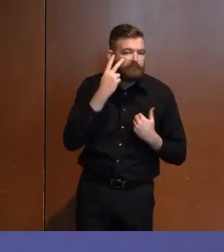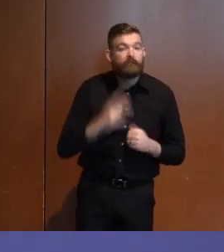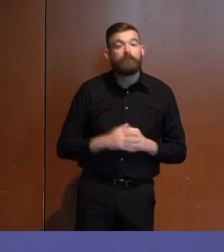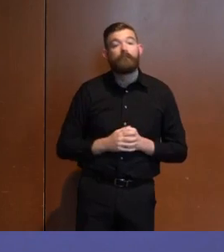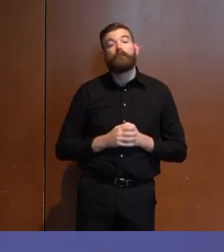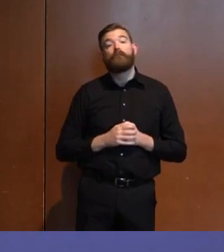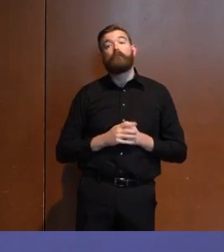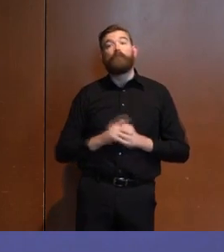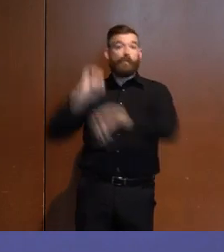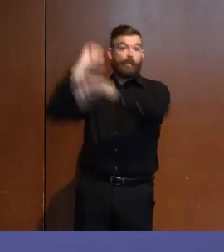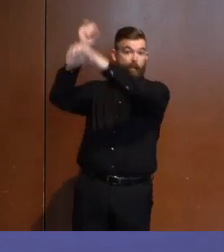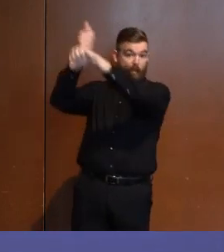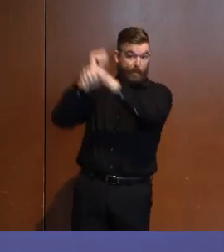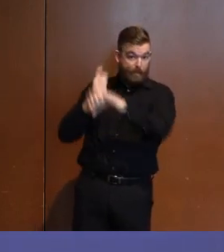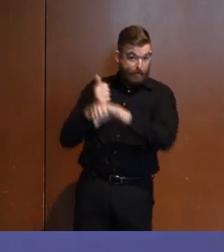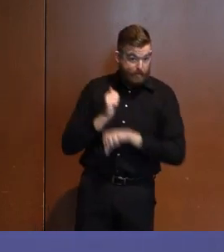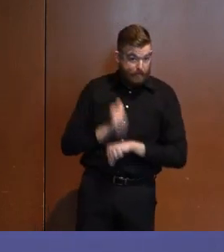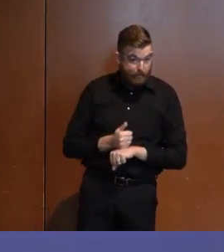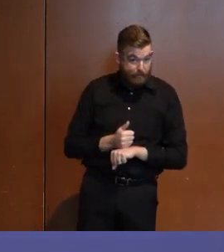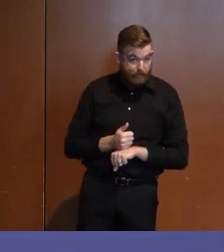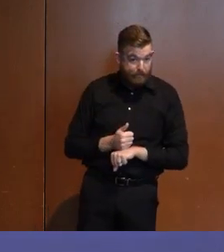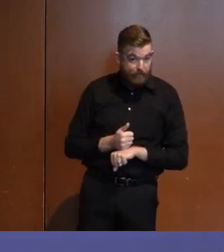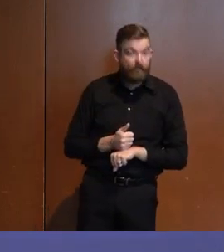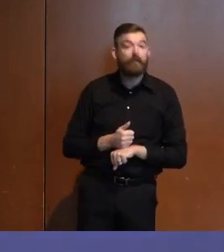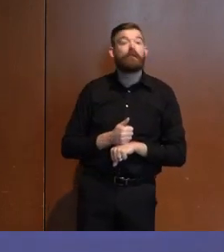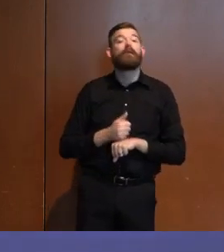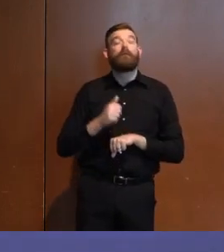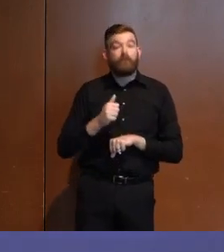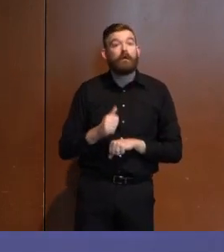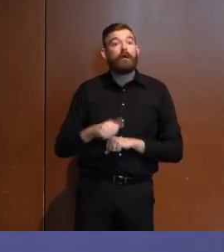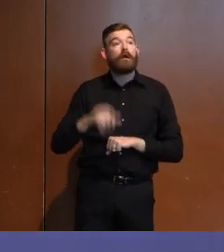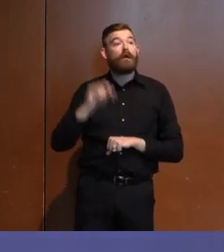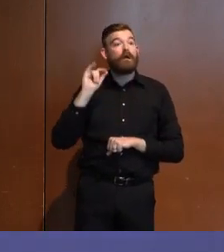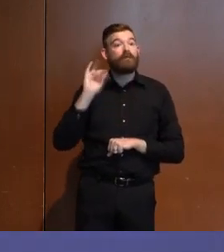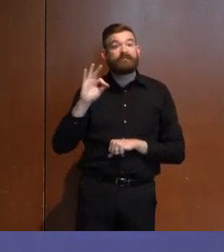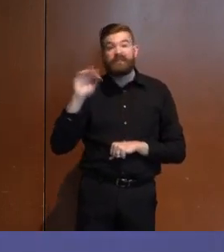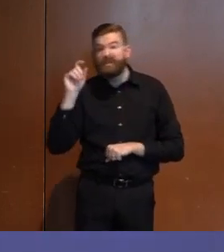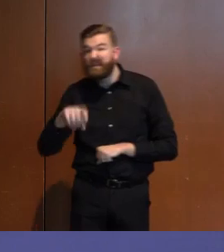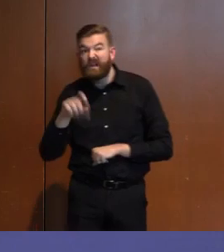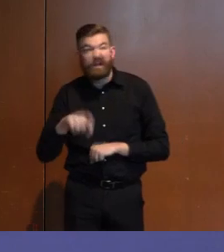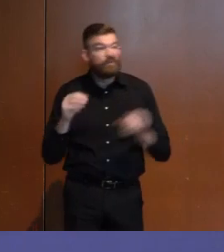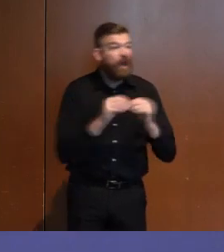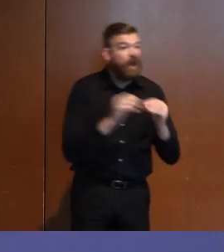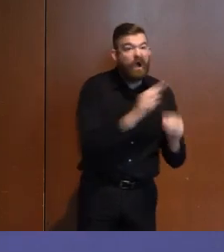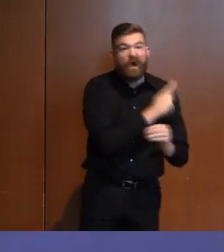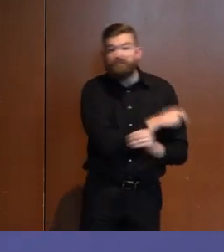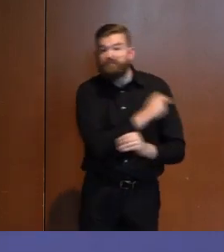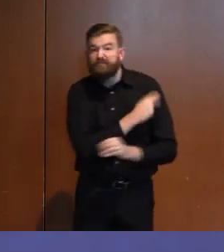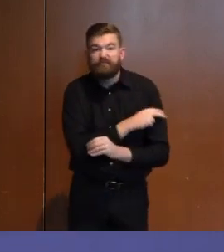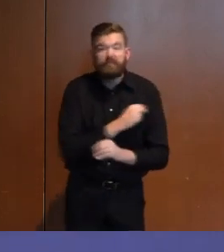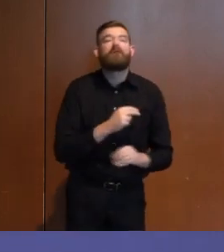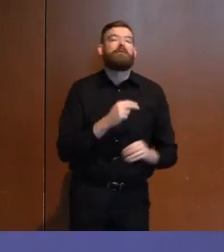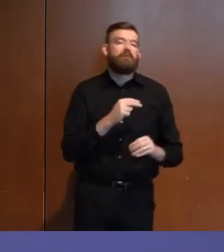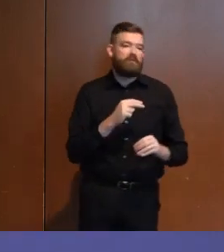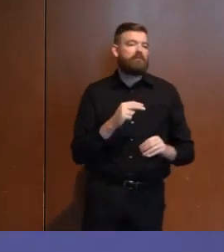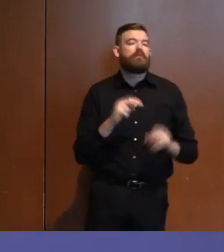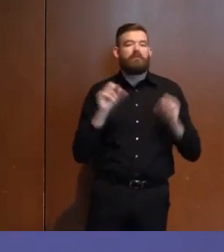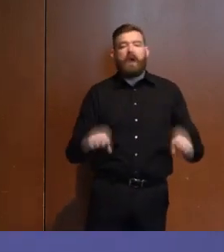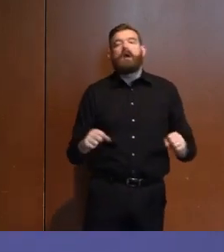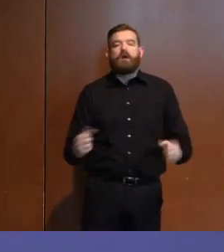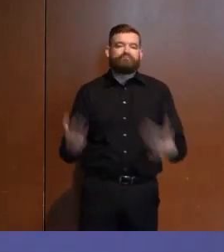hospital capacity rapidly in the short term and ensure both a proper continuum of care for those residents who will need